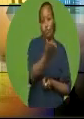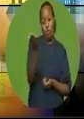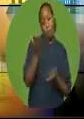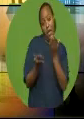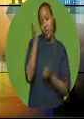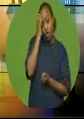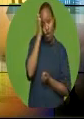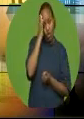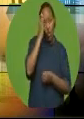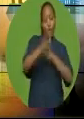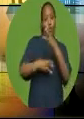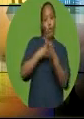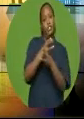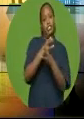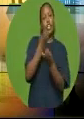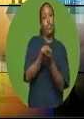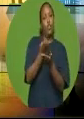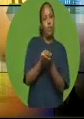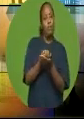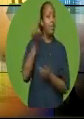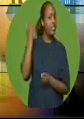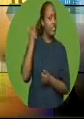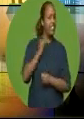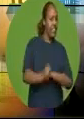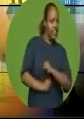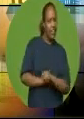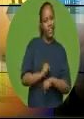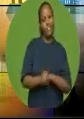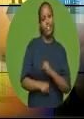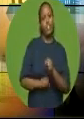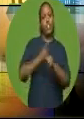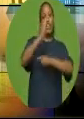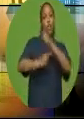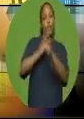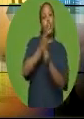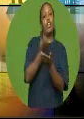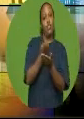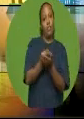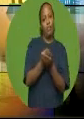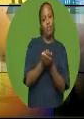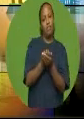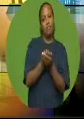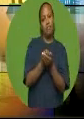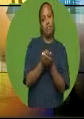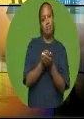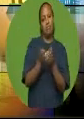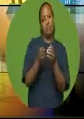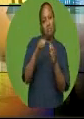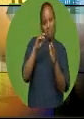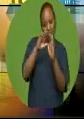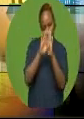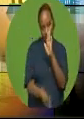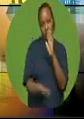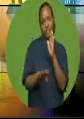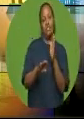As you may know, the world economy has been suffering from global economic recessions